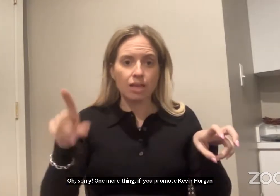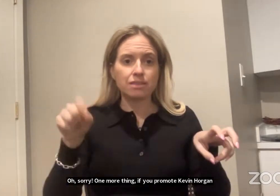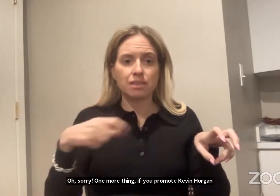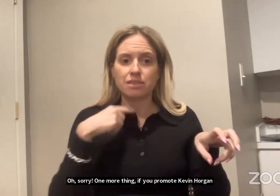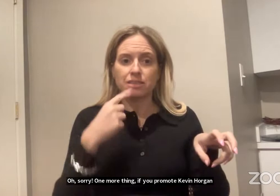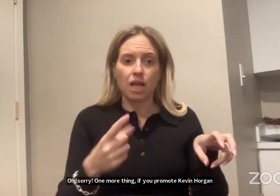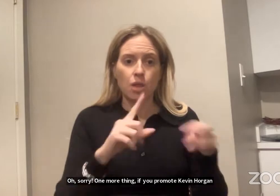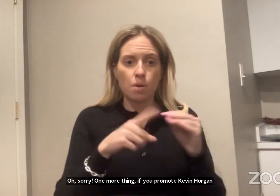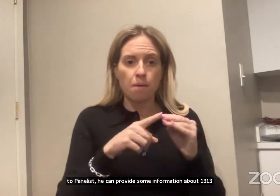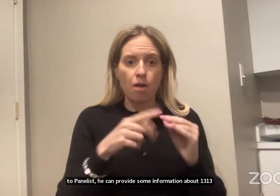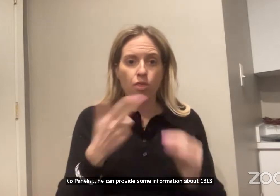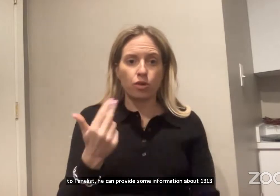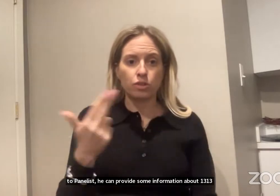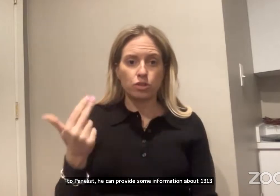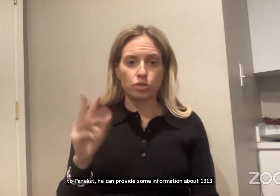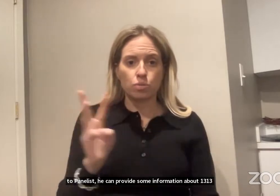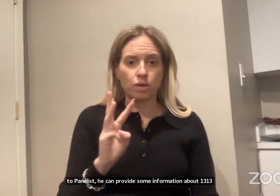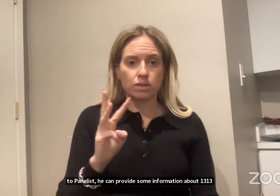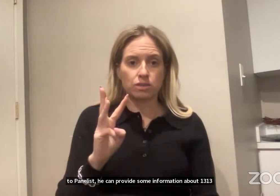West Virginia.